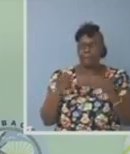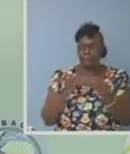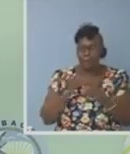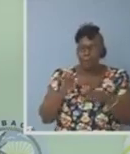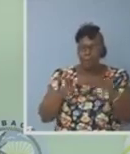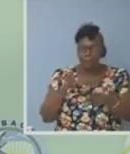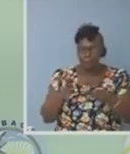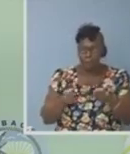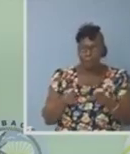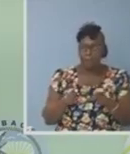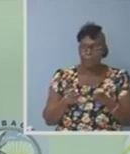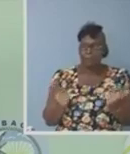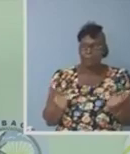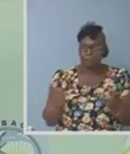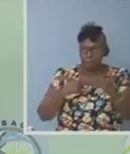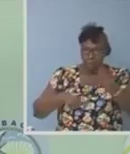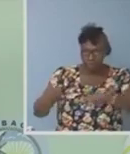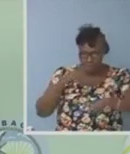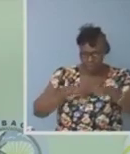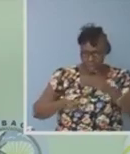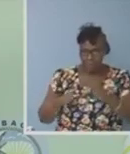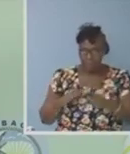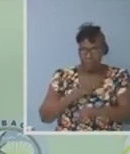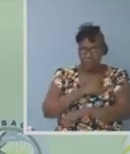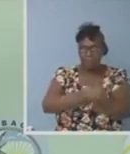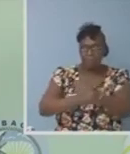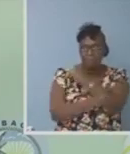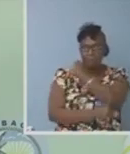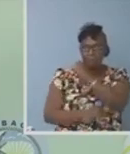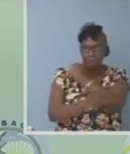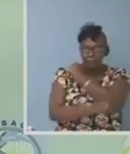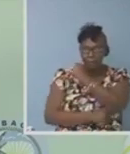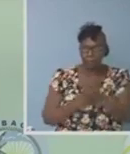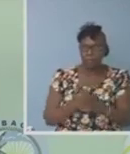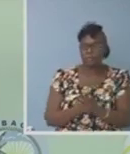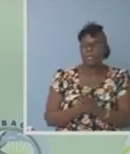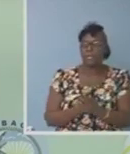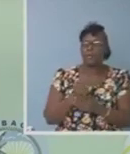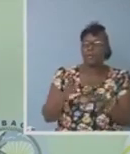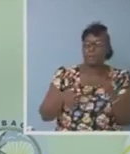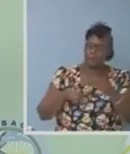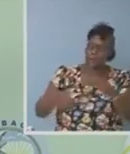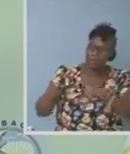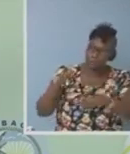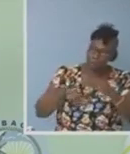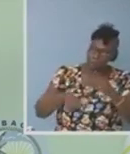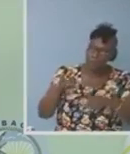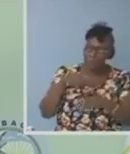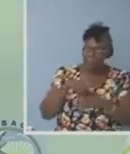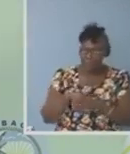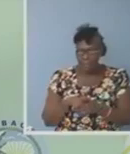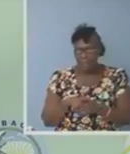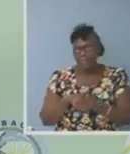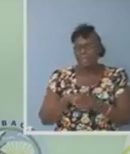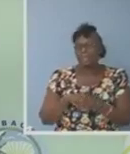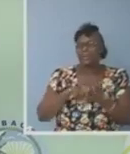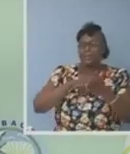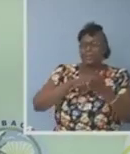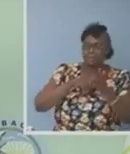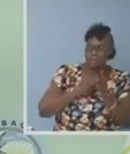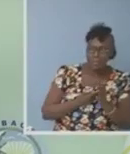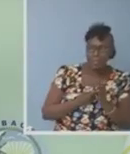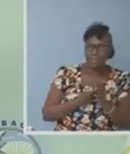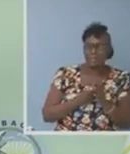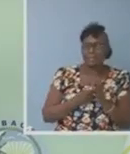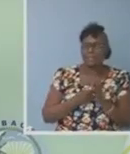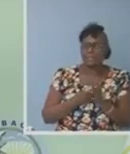arrivals, we will have domestic airlift will return, and then we will have a restart of the cruise